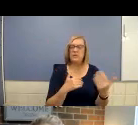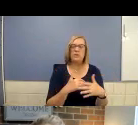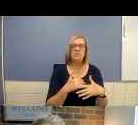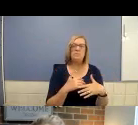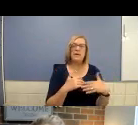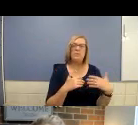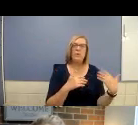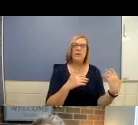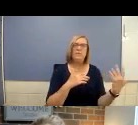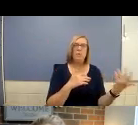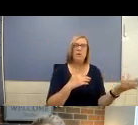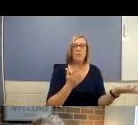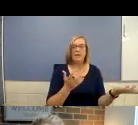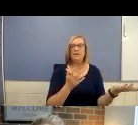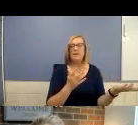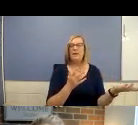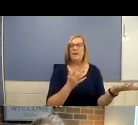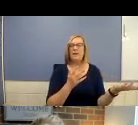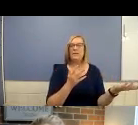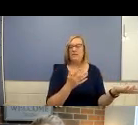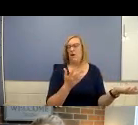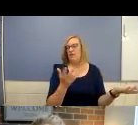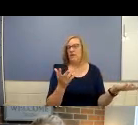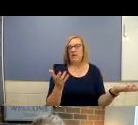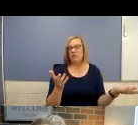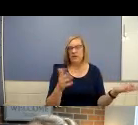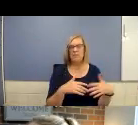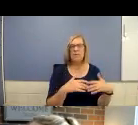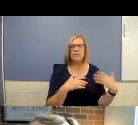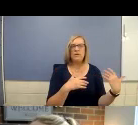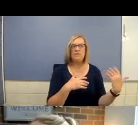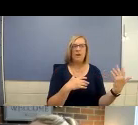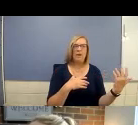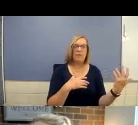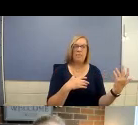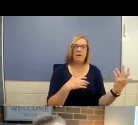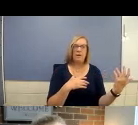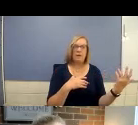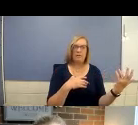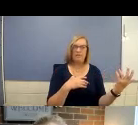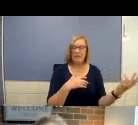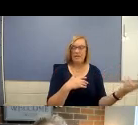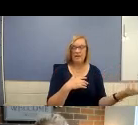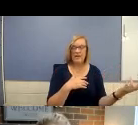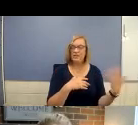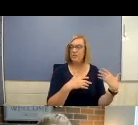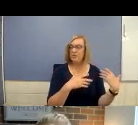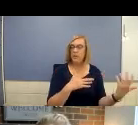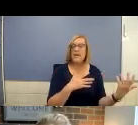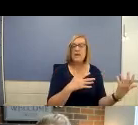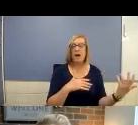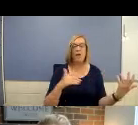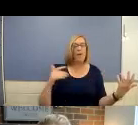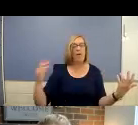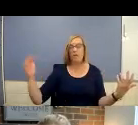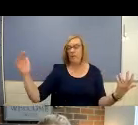basic course, but we work with deaf and hard of hearing community members from very young age of